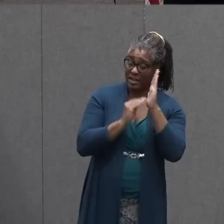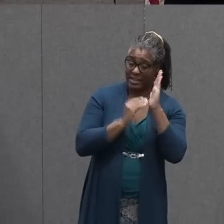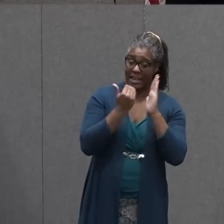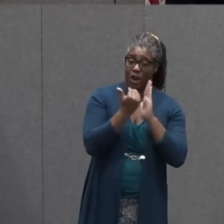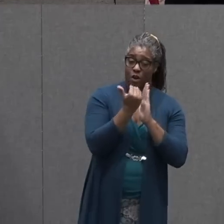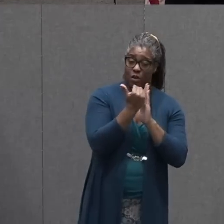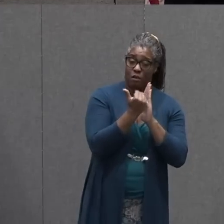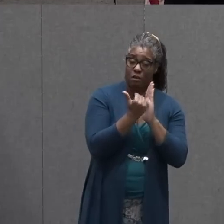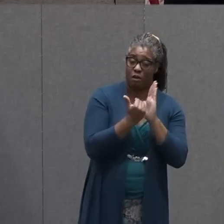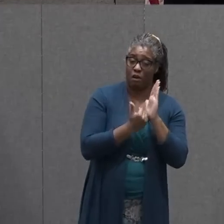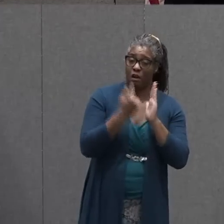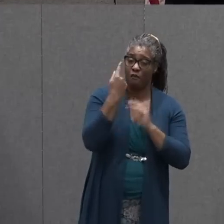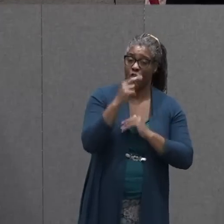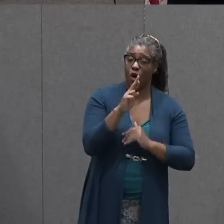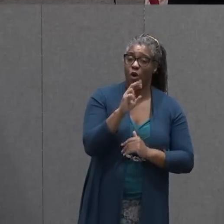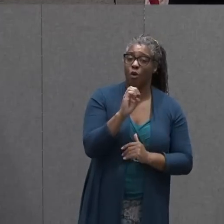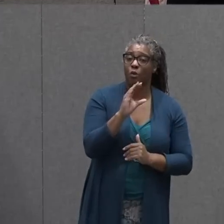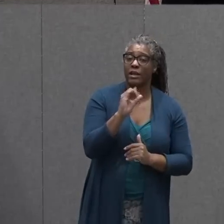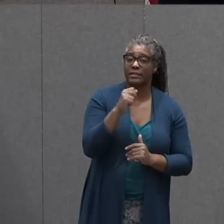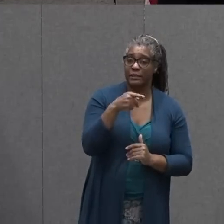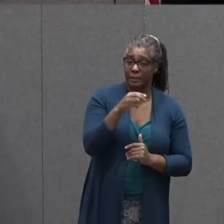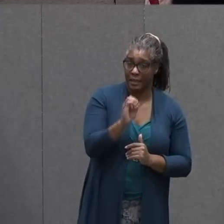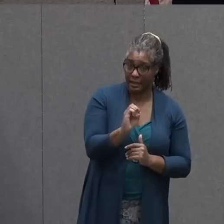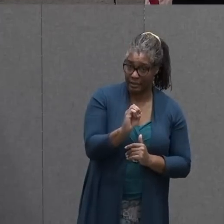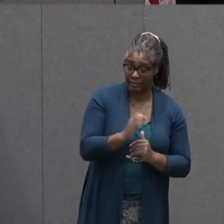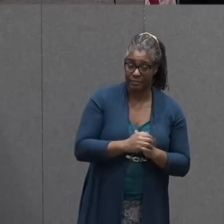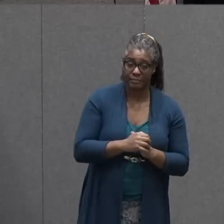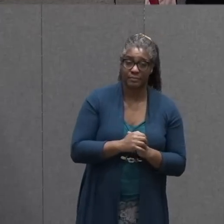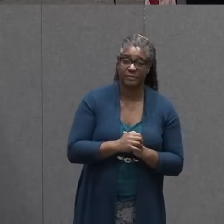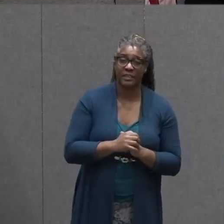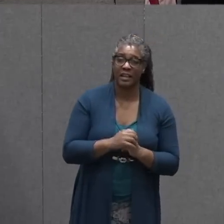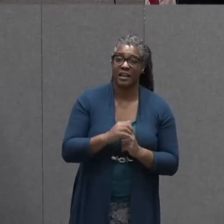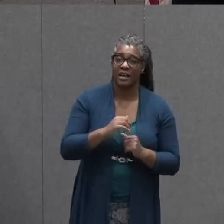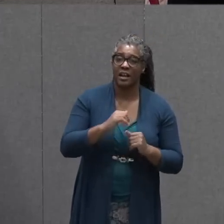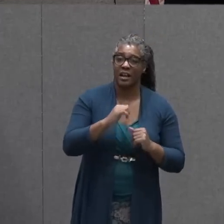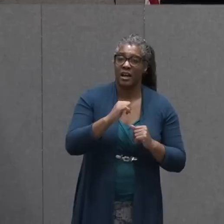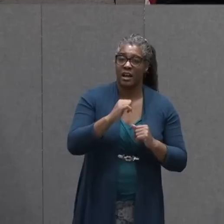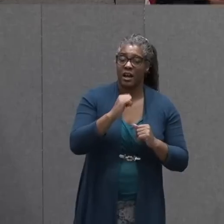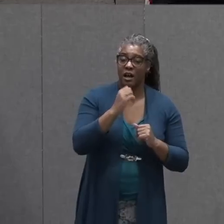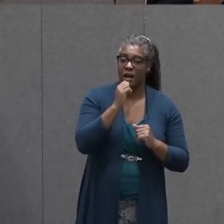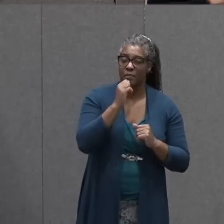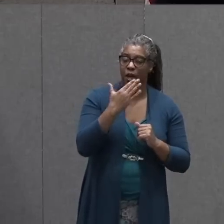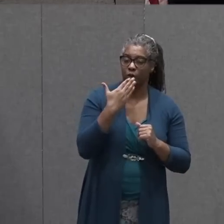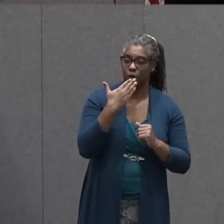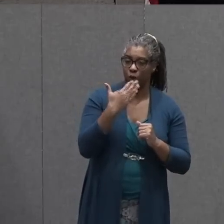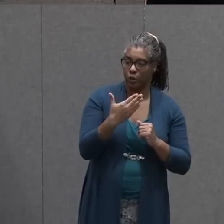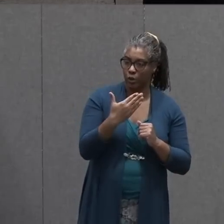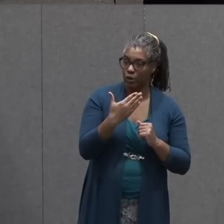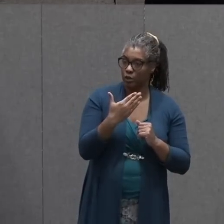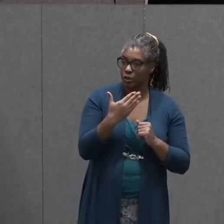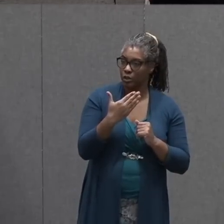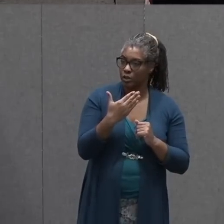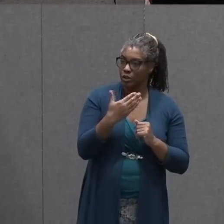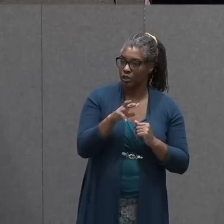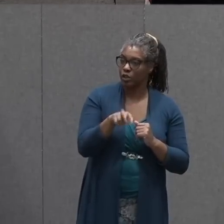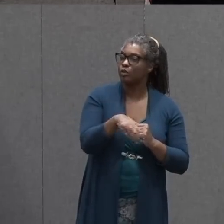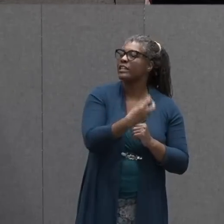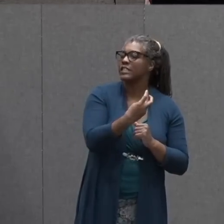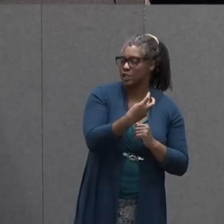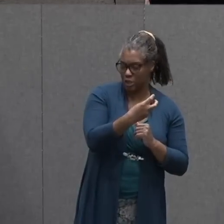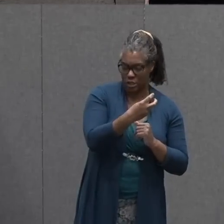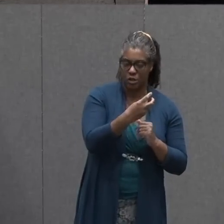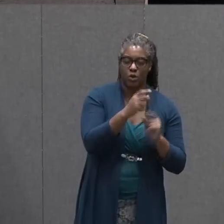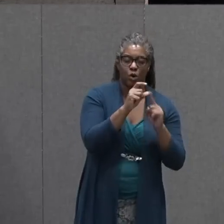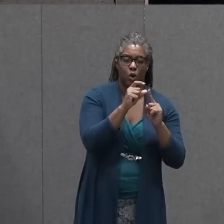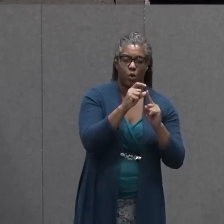I'm not very good with transition words, Miss Garcia, so I wrote them in my border to help remind me. I love them. First, next,